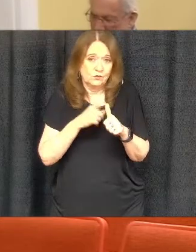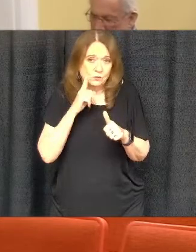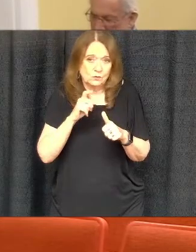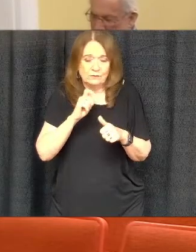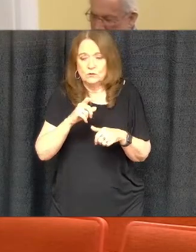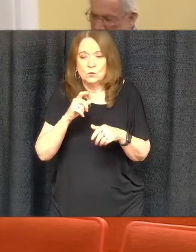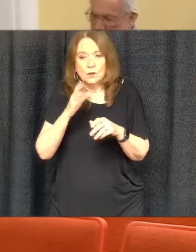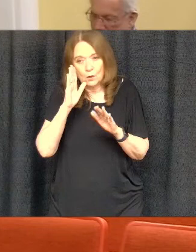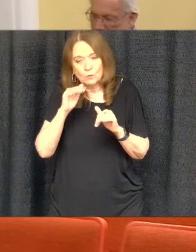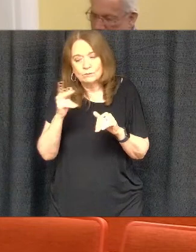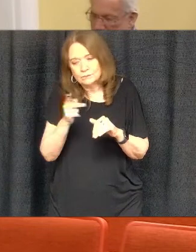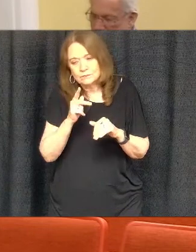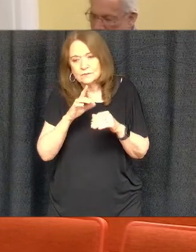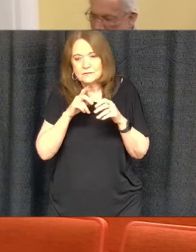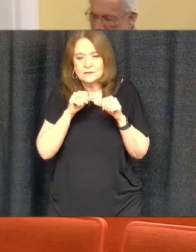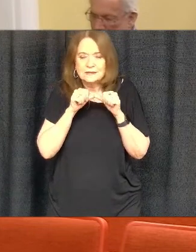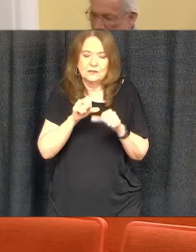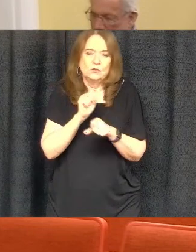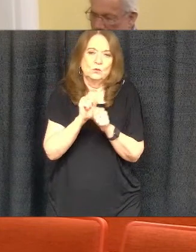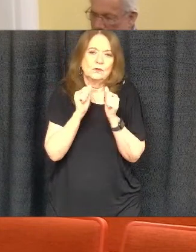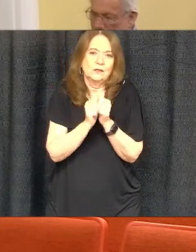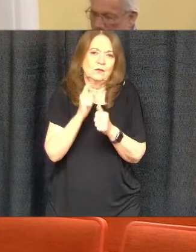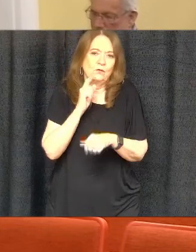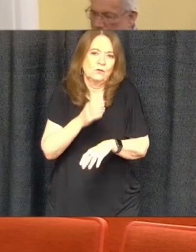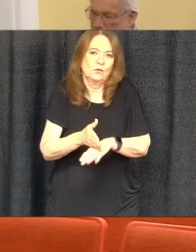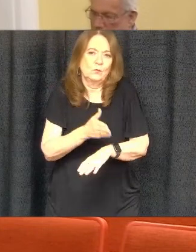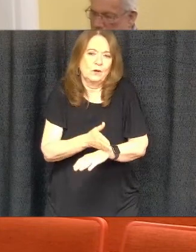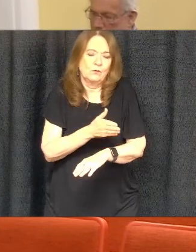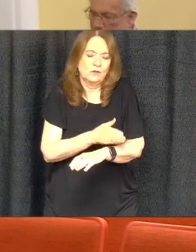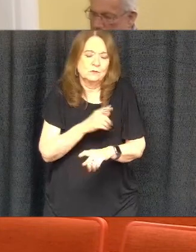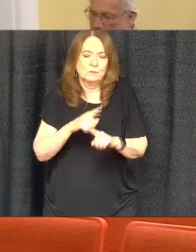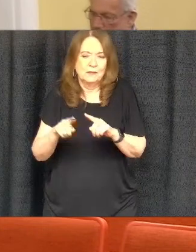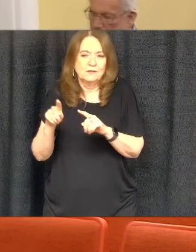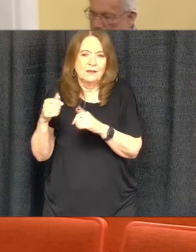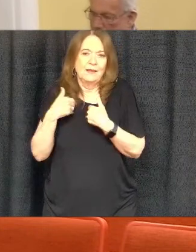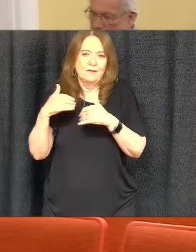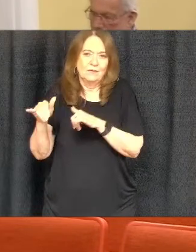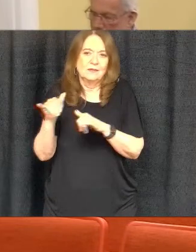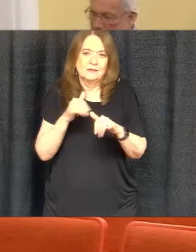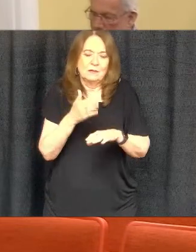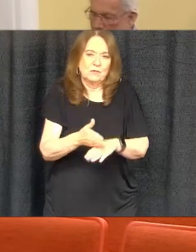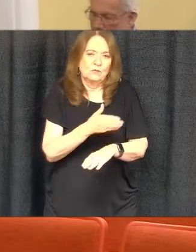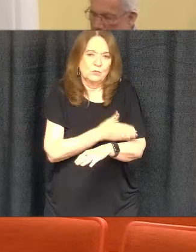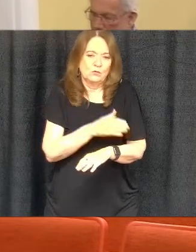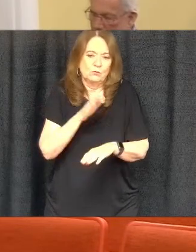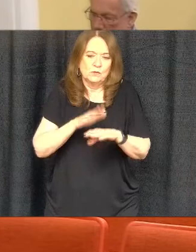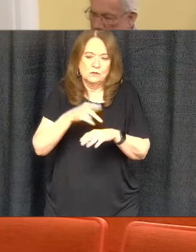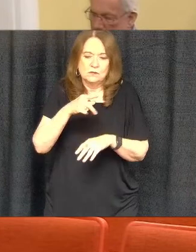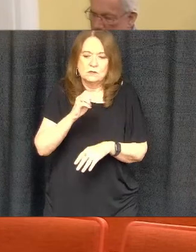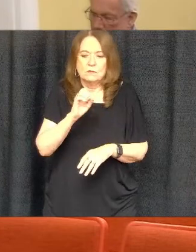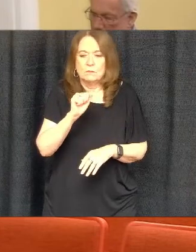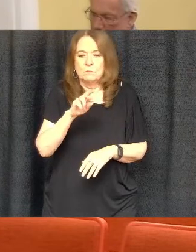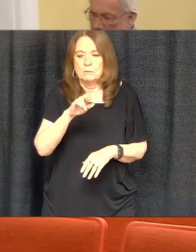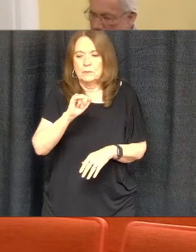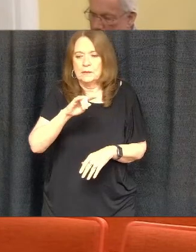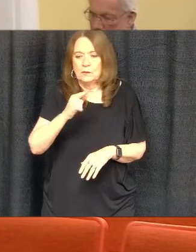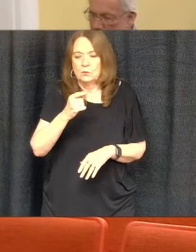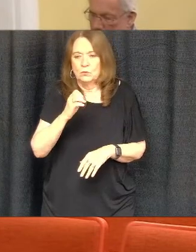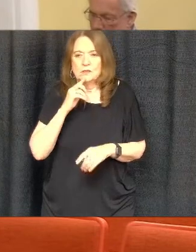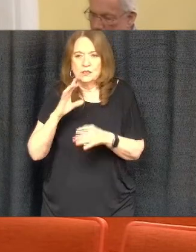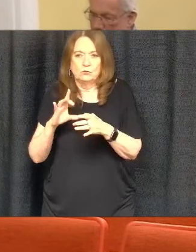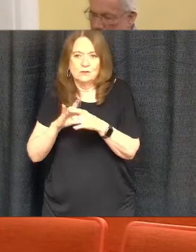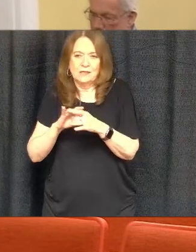together for the progress out there, but they each have the same improvements on Pea Ridge Road and 101st tacked to their